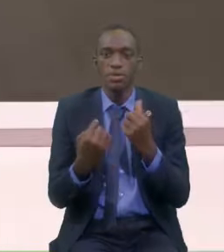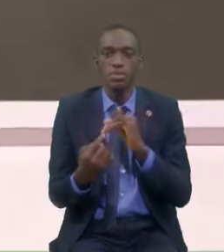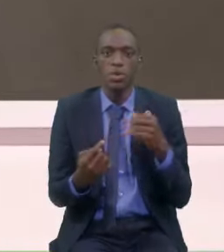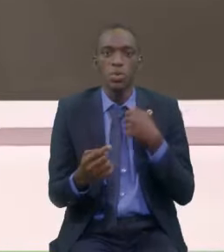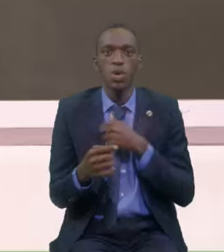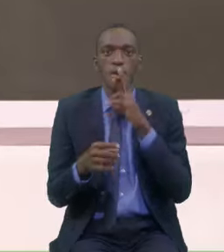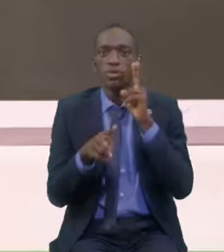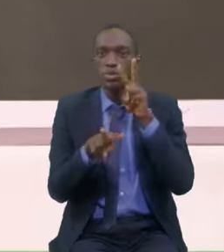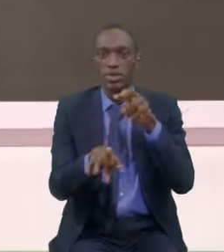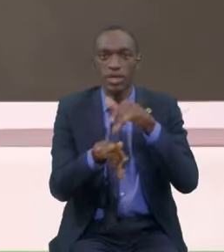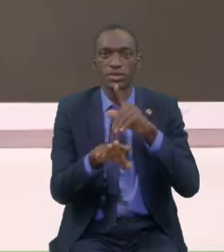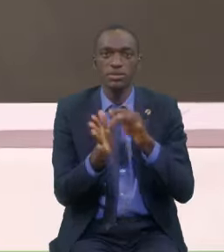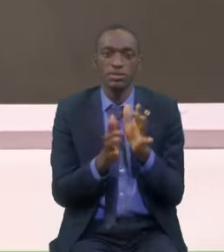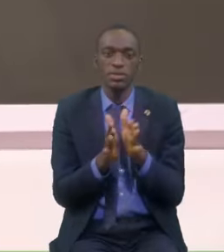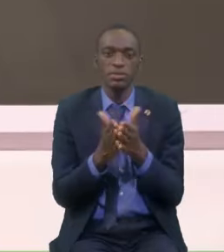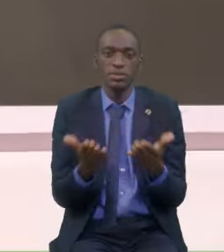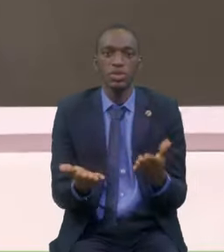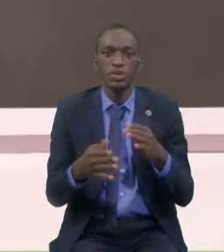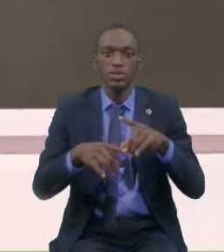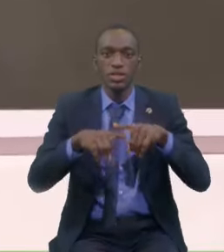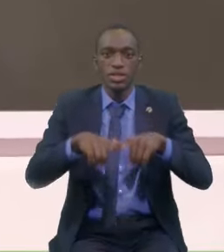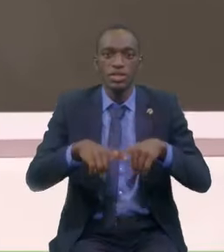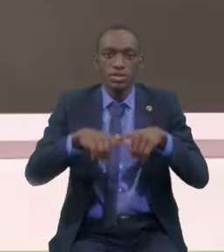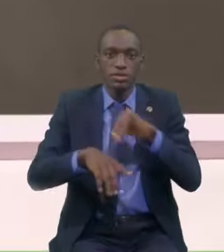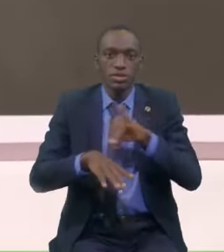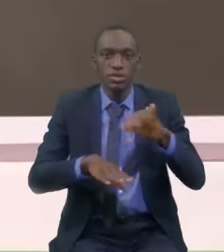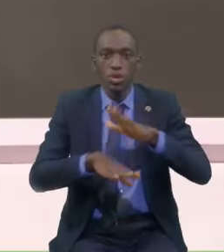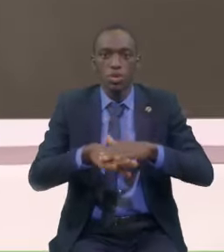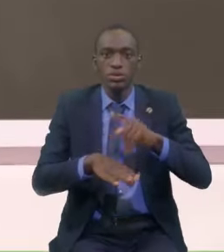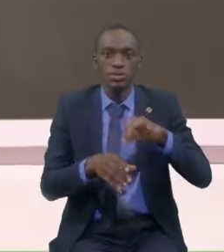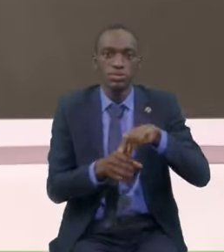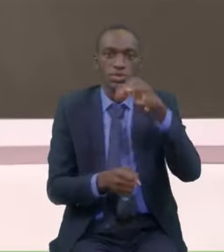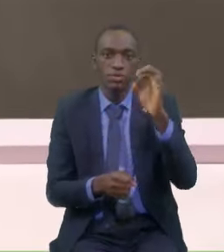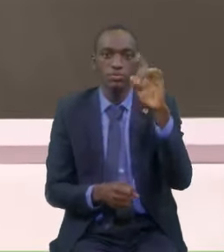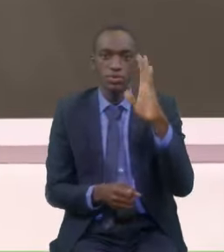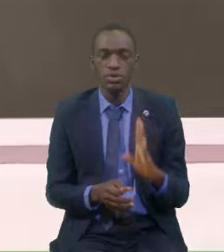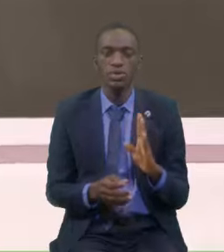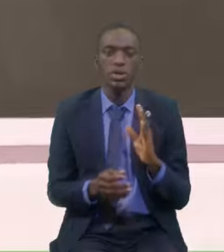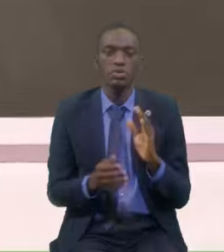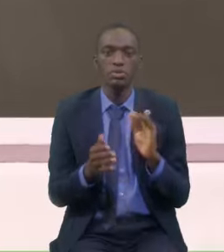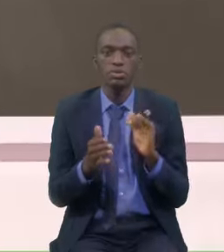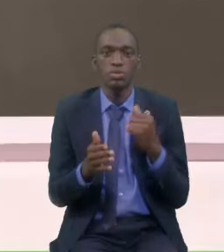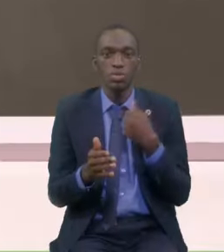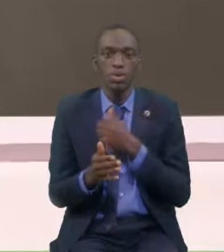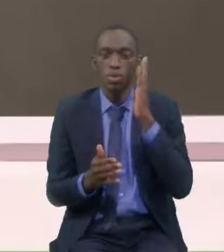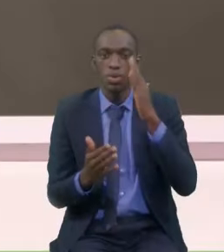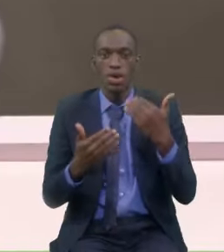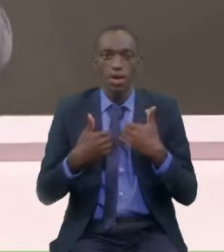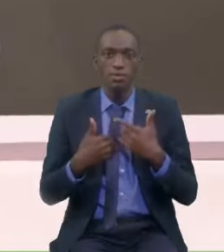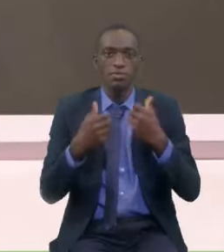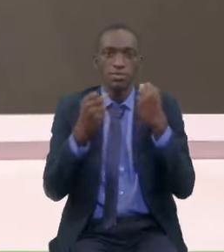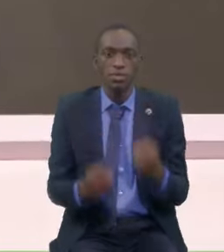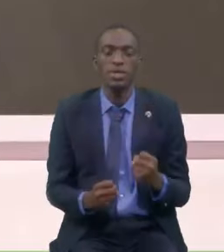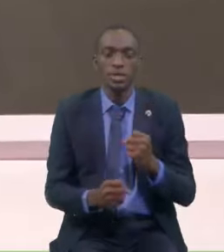God, that we will have strength, might, power, sustenance for